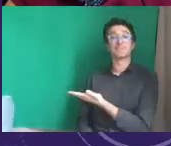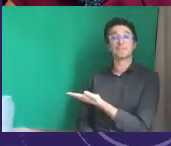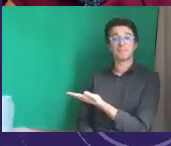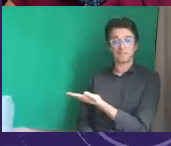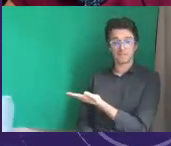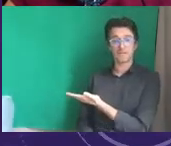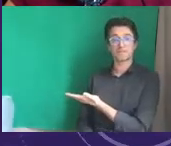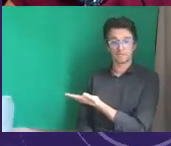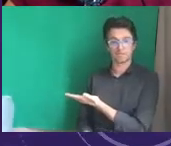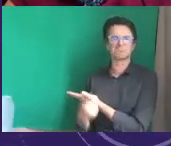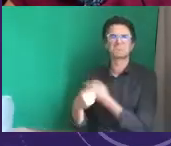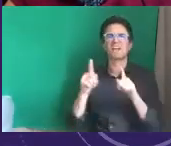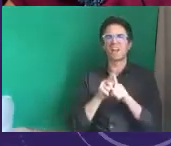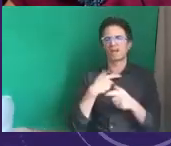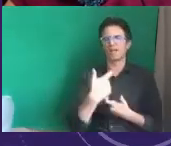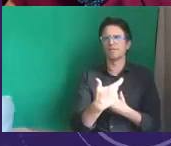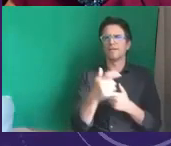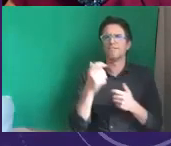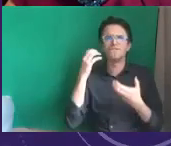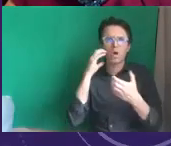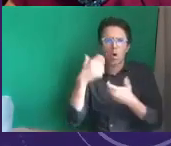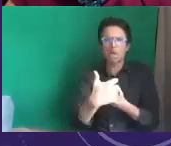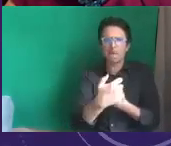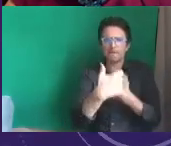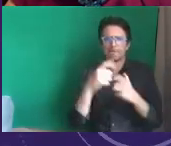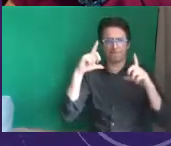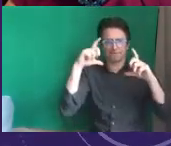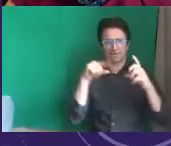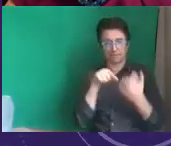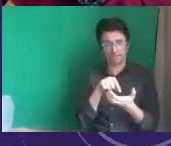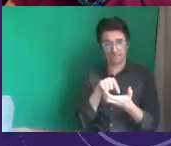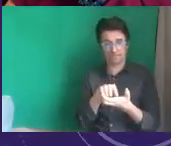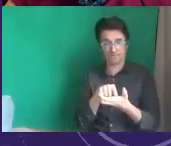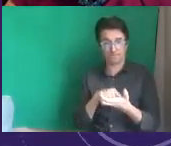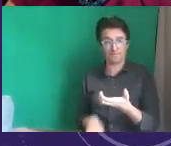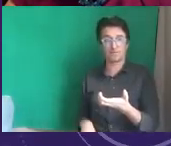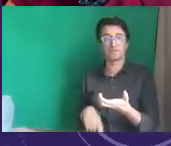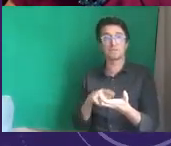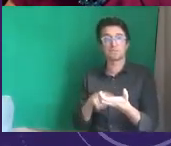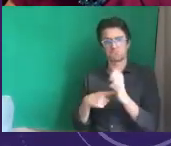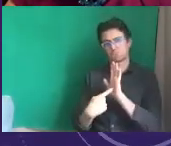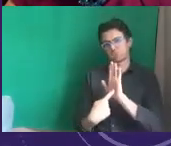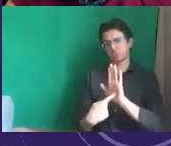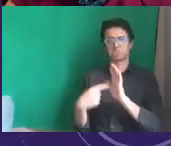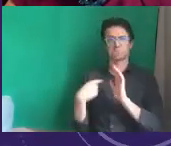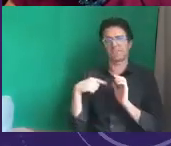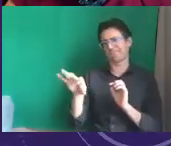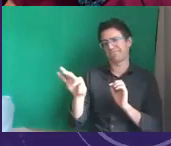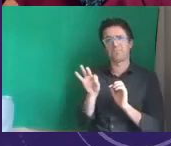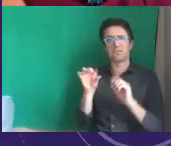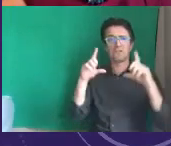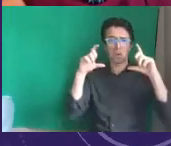a photo of 1 in 5 publication that Disability Rights Fund uses with 5